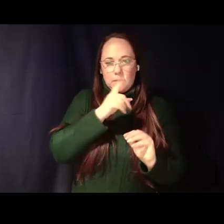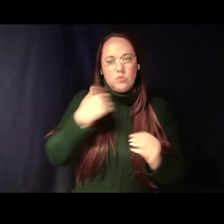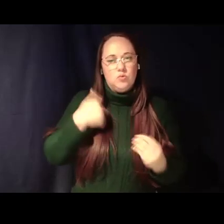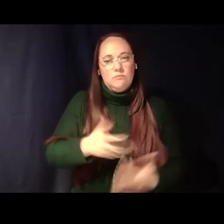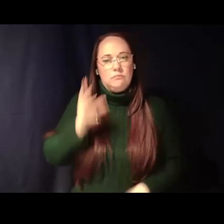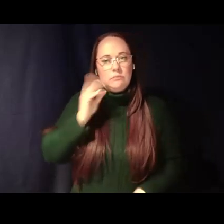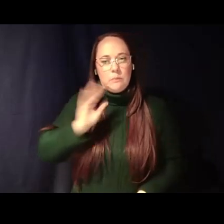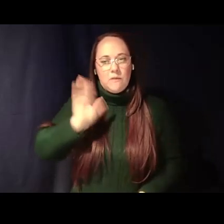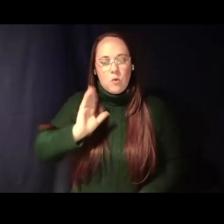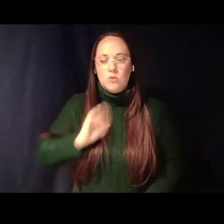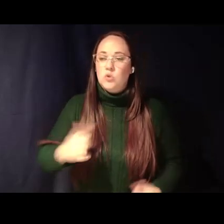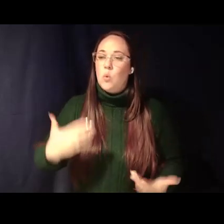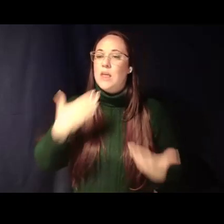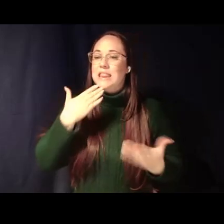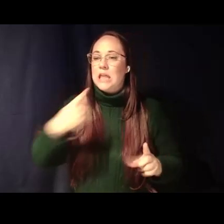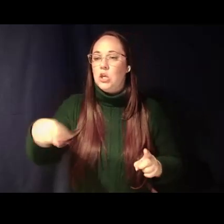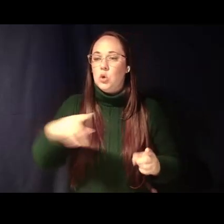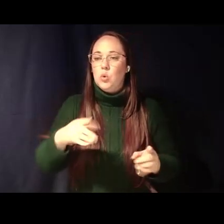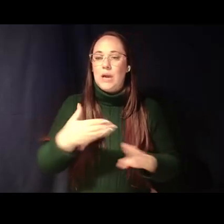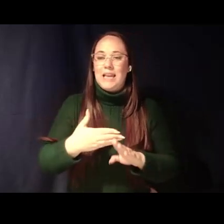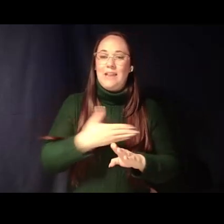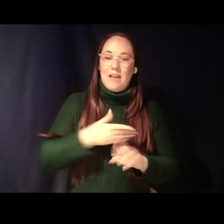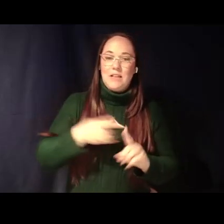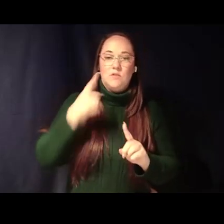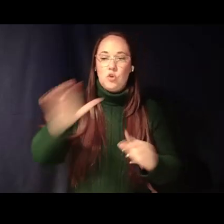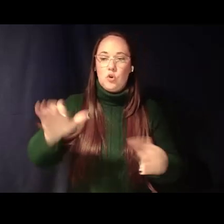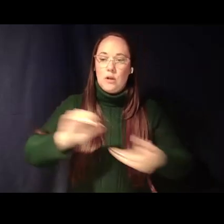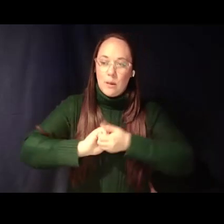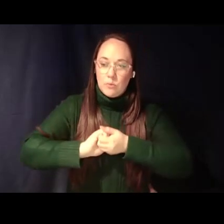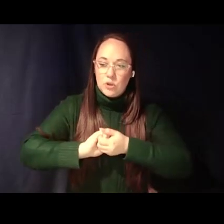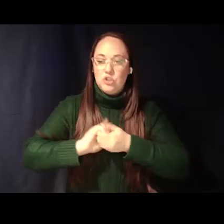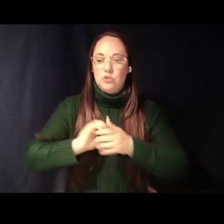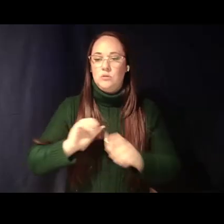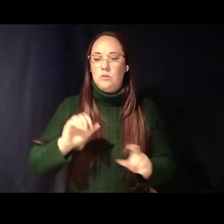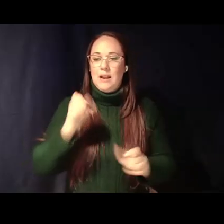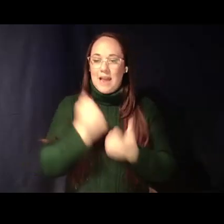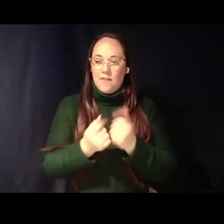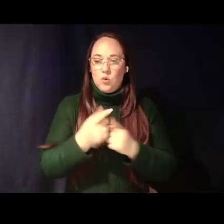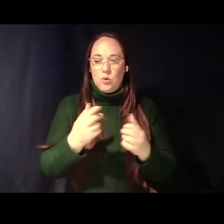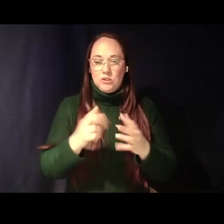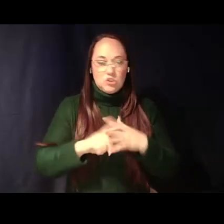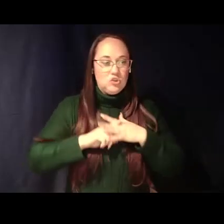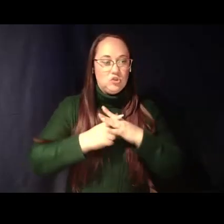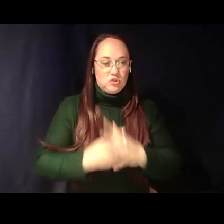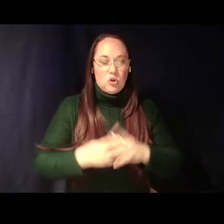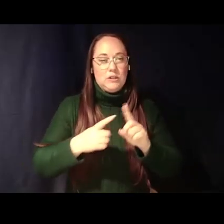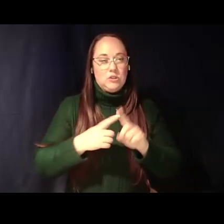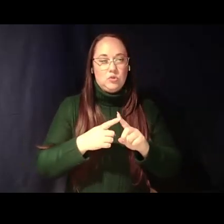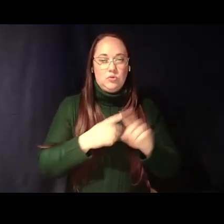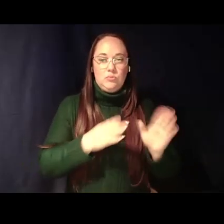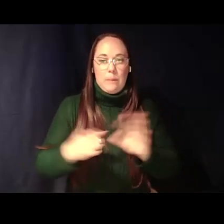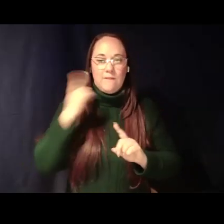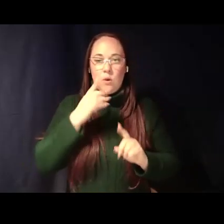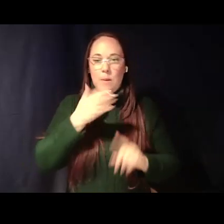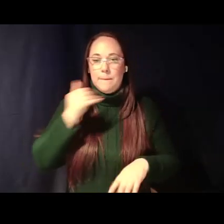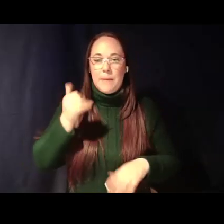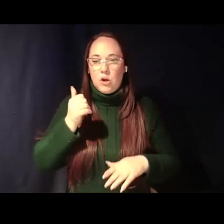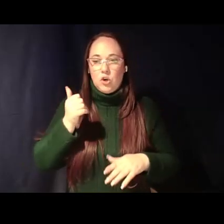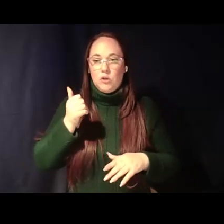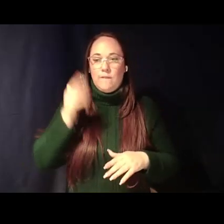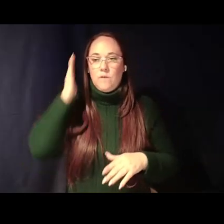you in advance for your collaboration and your partnership, for everybody getting in the boat and rowing towards a better tomorrow with a more